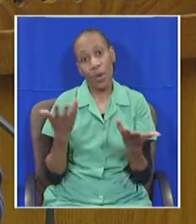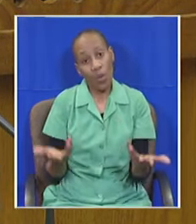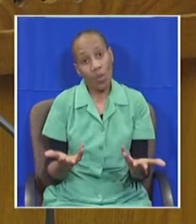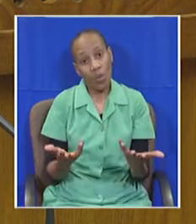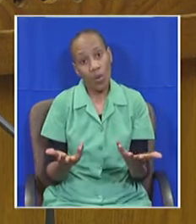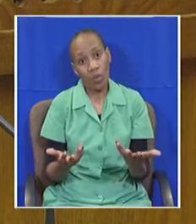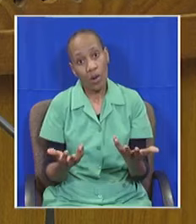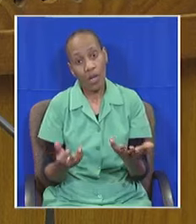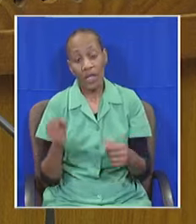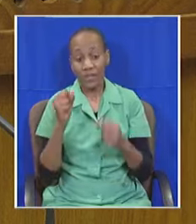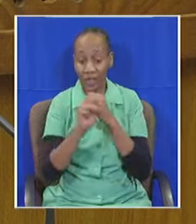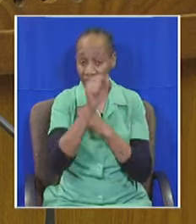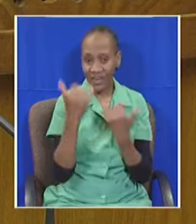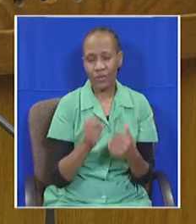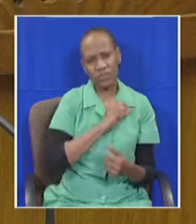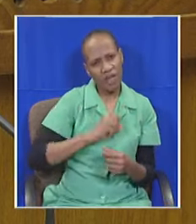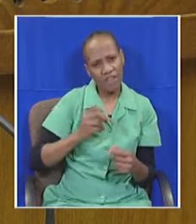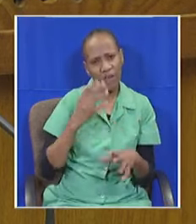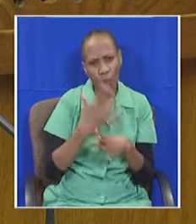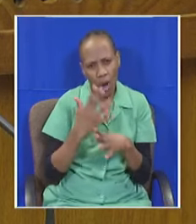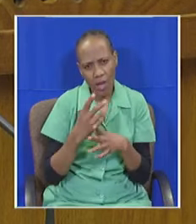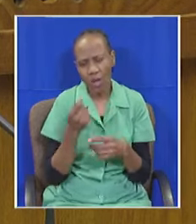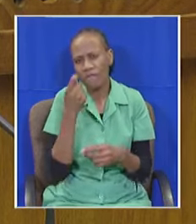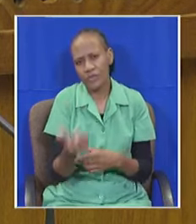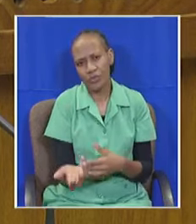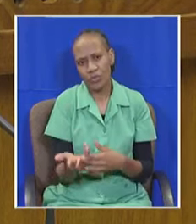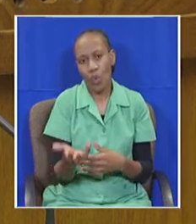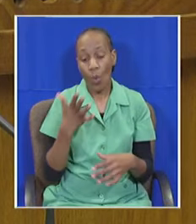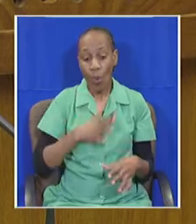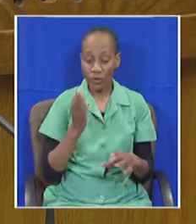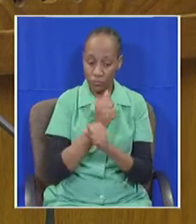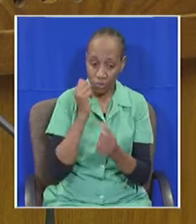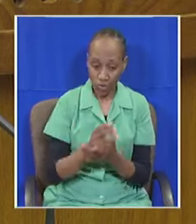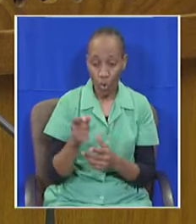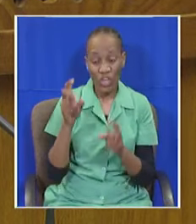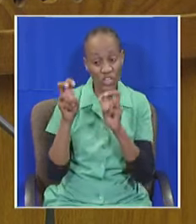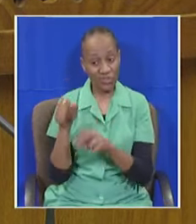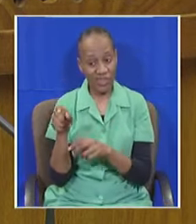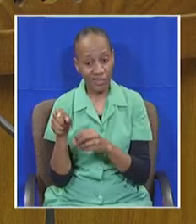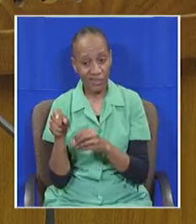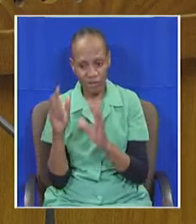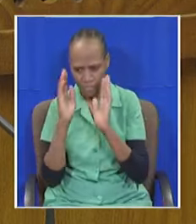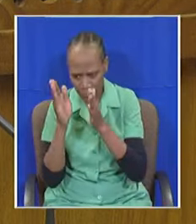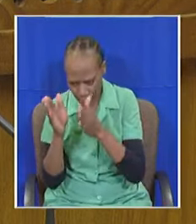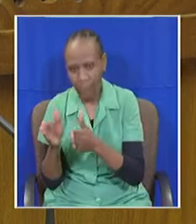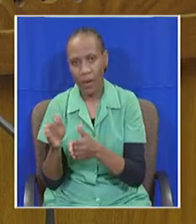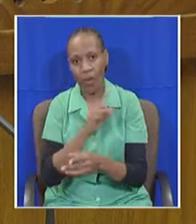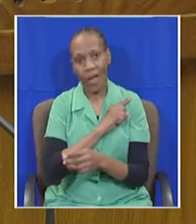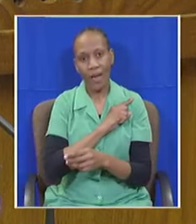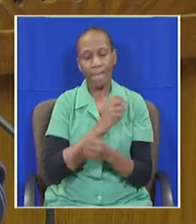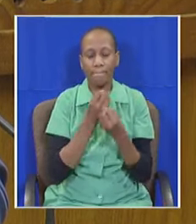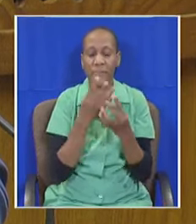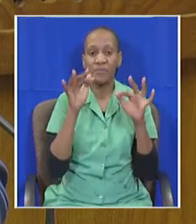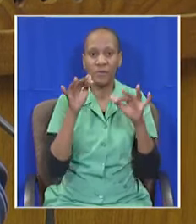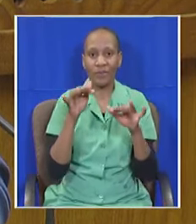mid-level personnel in the country. We certainly have to do more in prioritizing this area, as people with these skills are able to fill the many